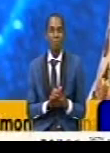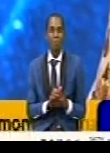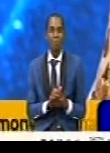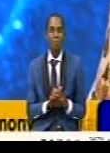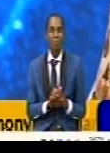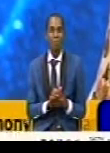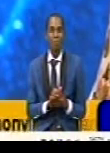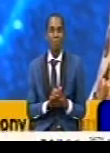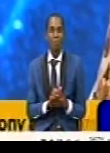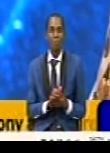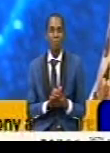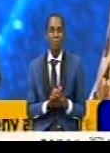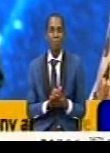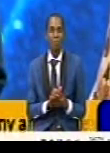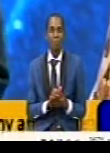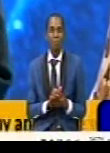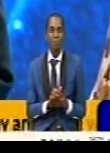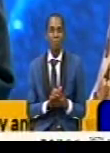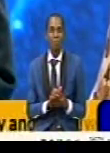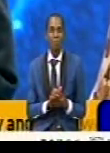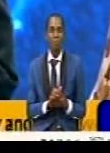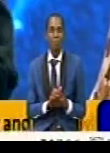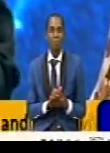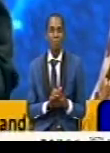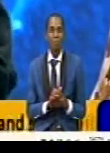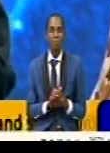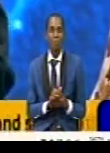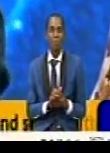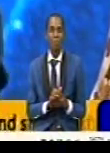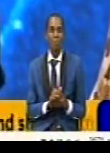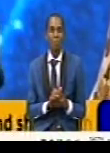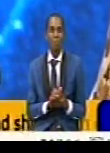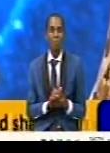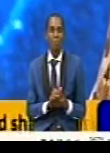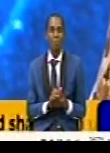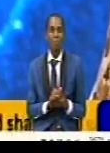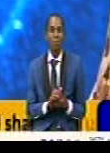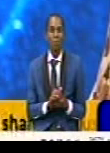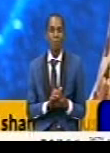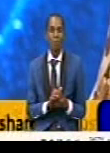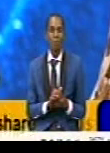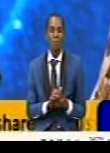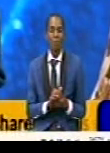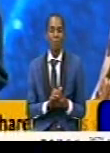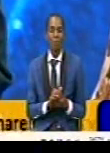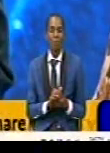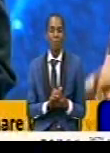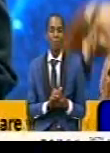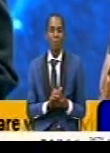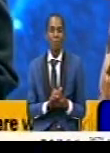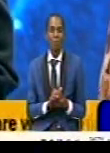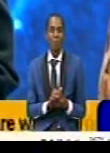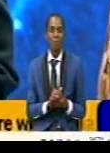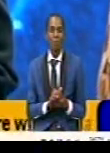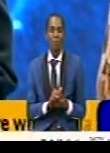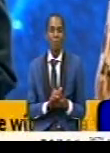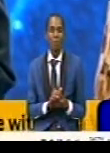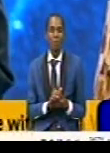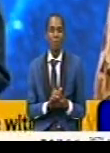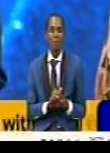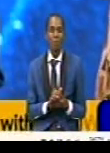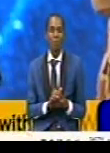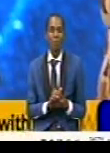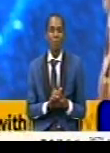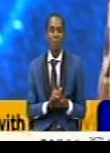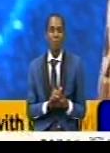up boom. Now get me oppression. Now do to one watch in a mobia. Ngaru, yeah,